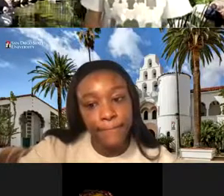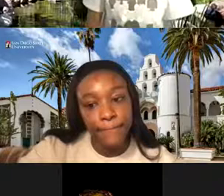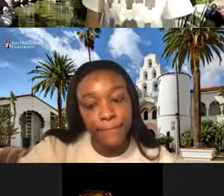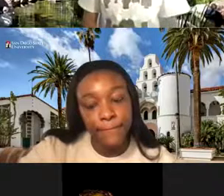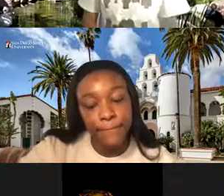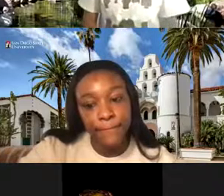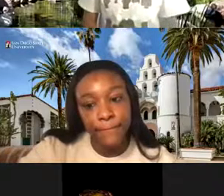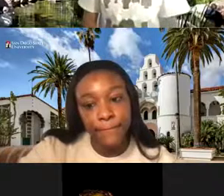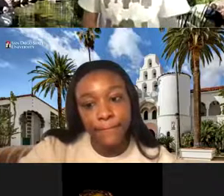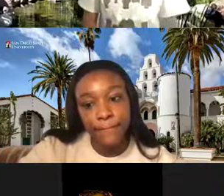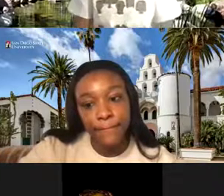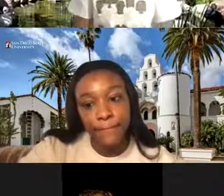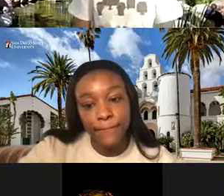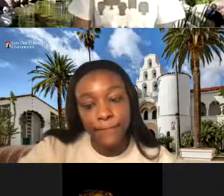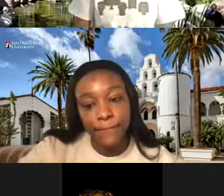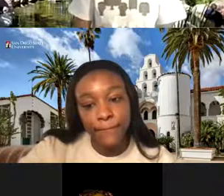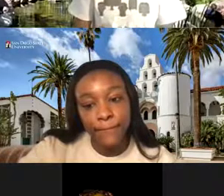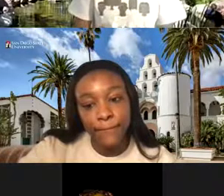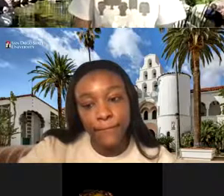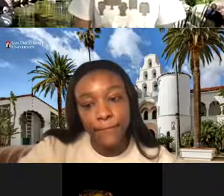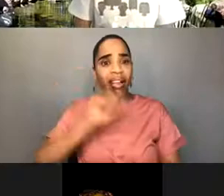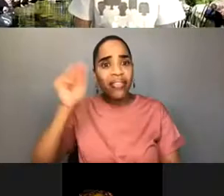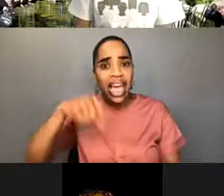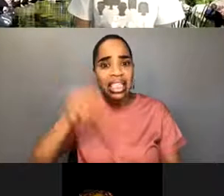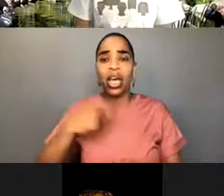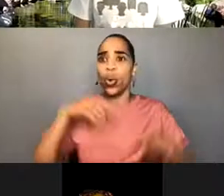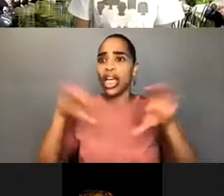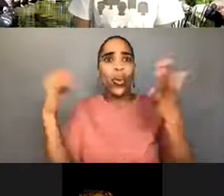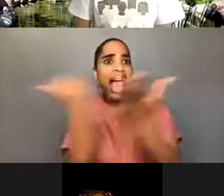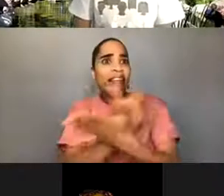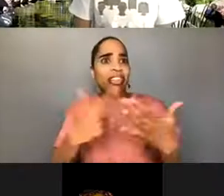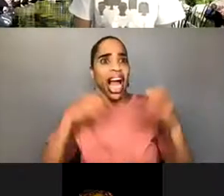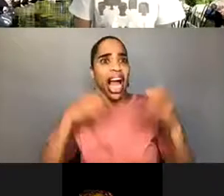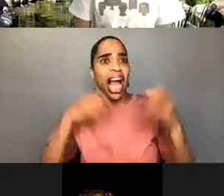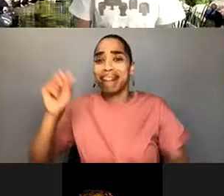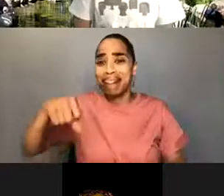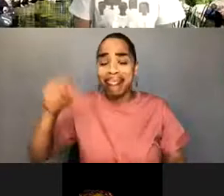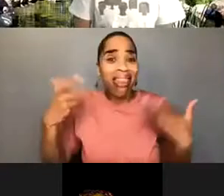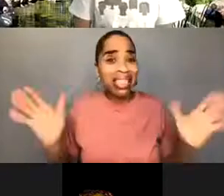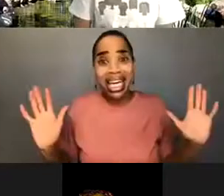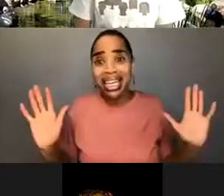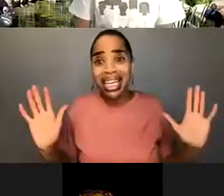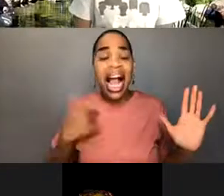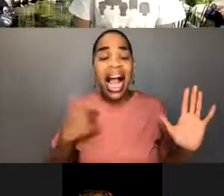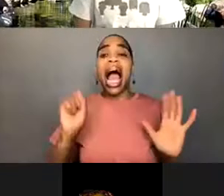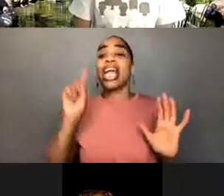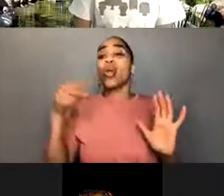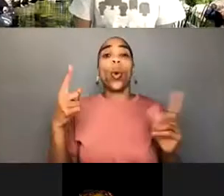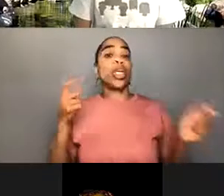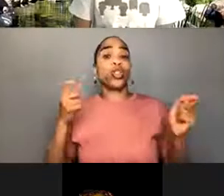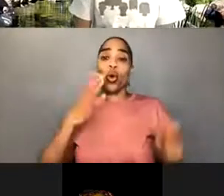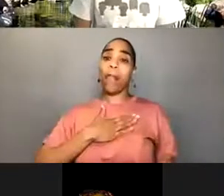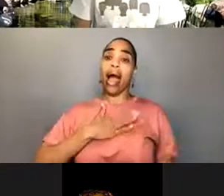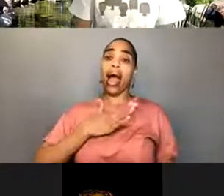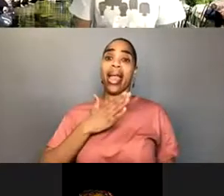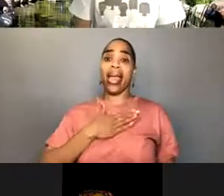Was I working the hardest that I could work? Was I doing everything that I could do? That's all that we can control, is ourselves and our own excellence. So